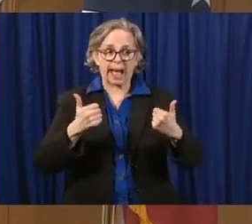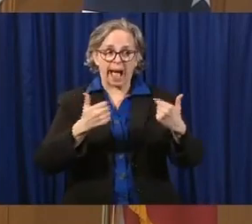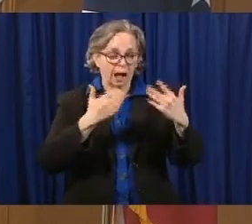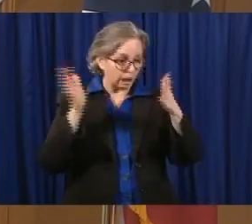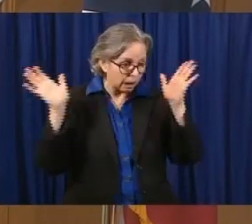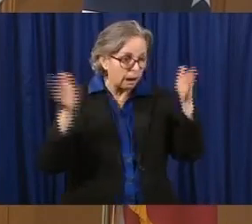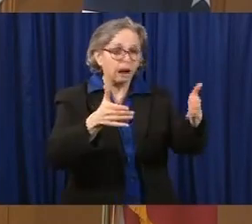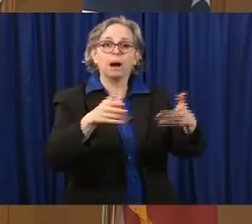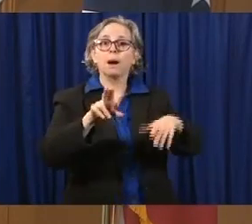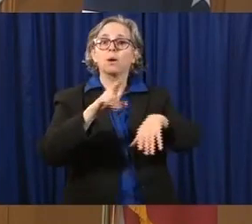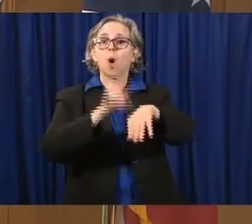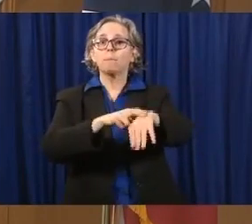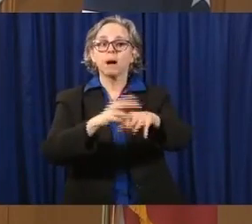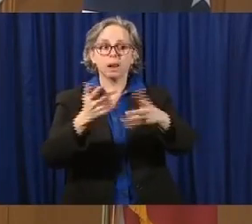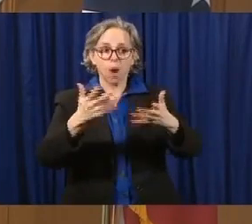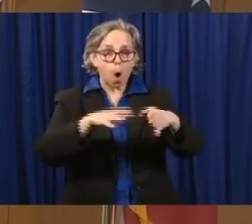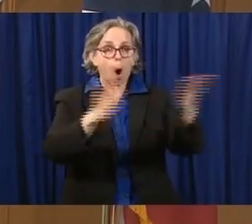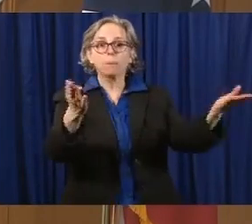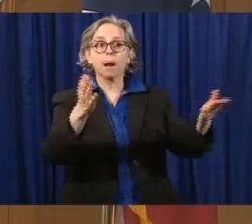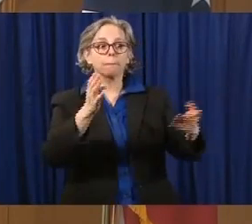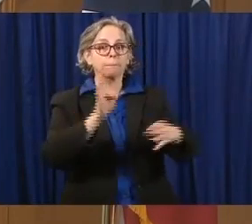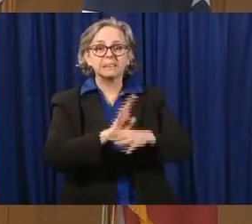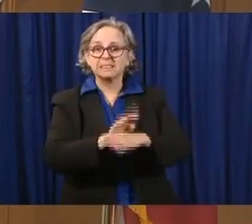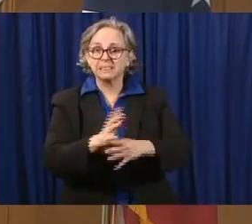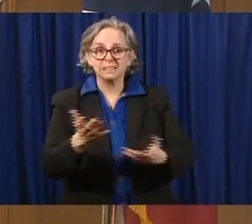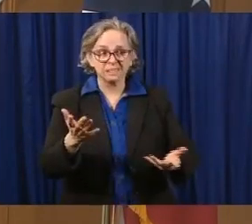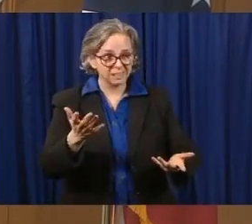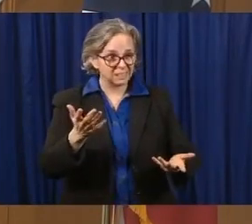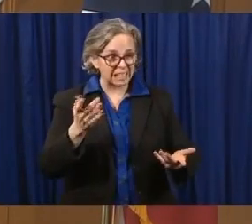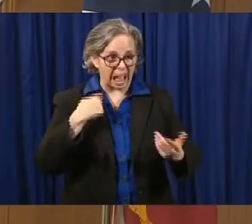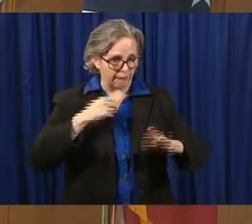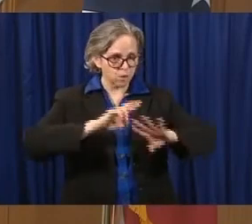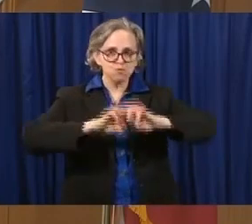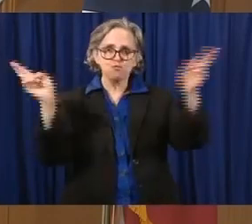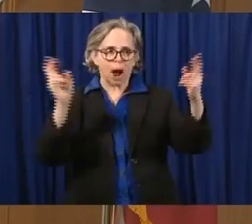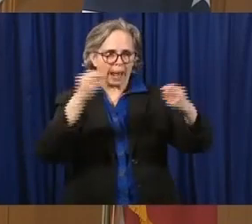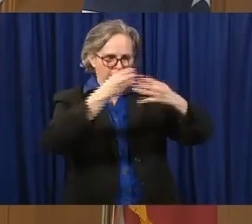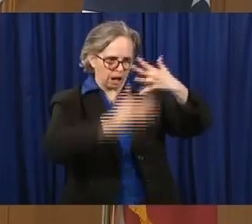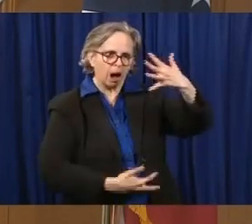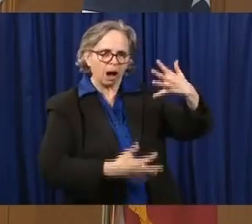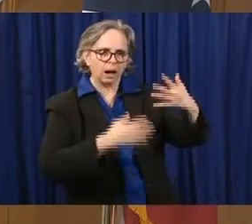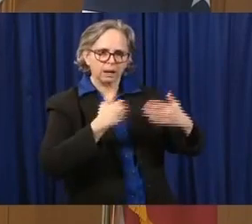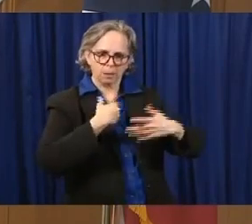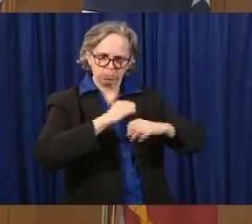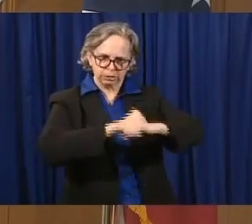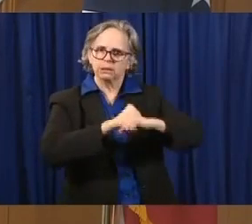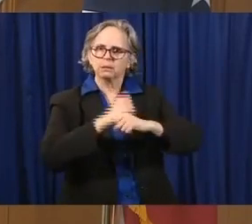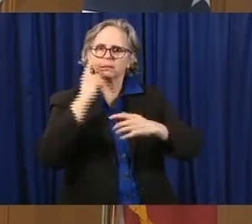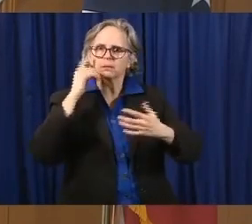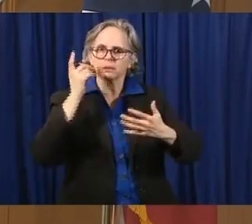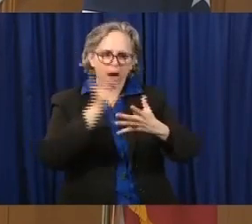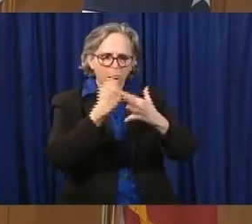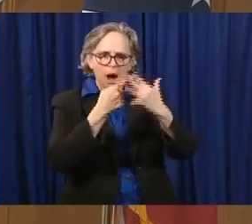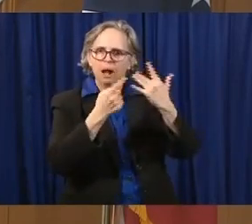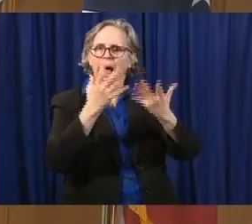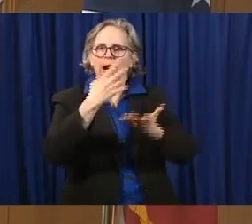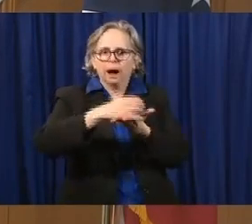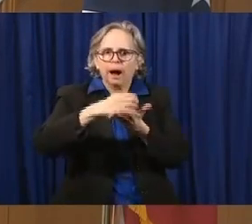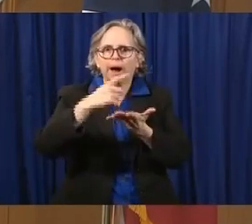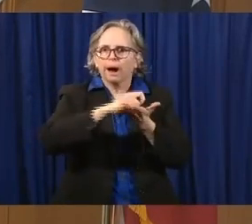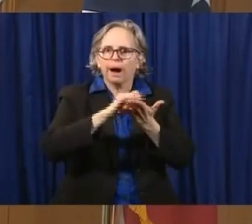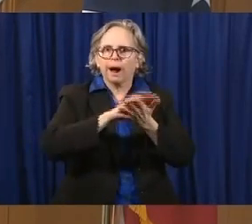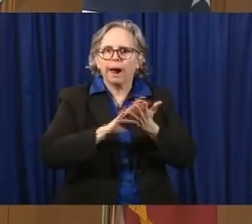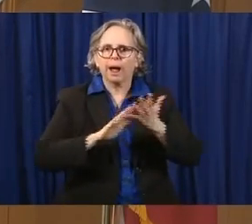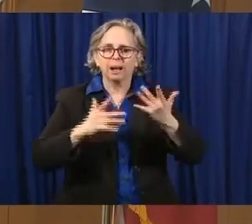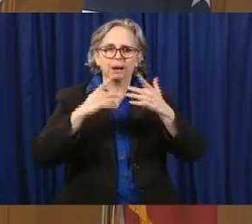able to have businesses reopen is they got to have whatever safety protection that they need. We're